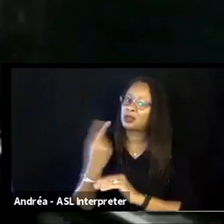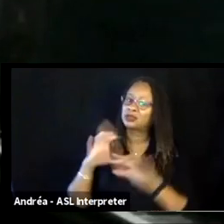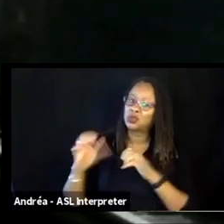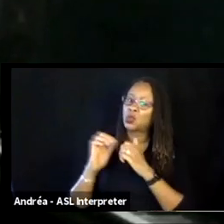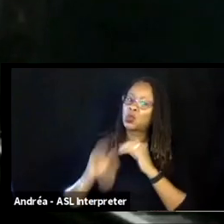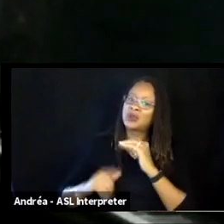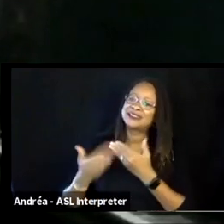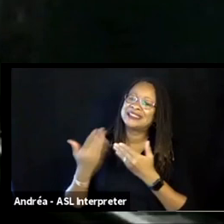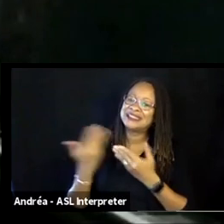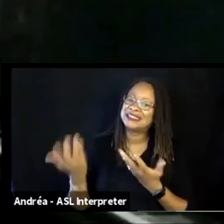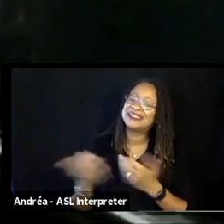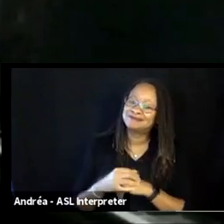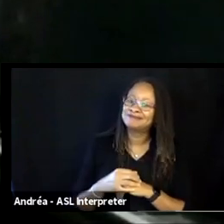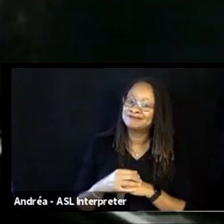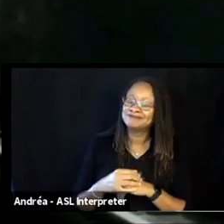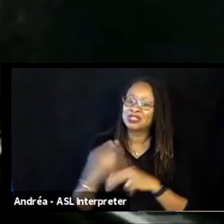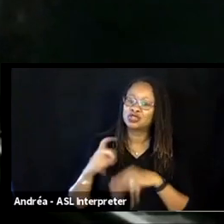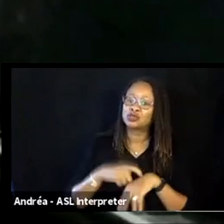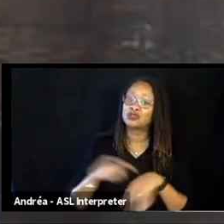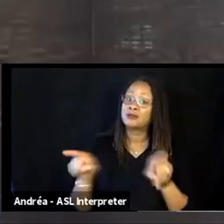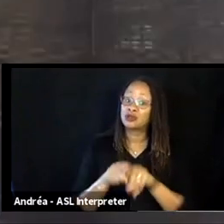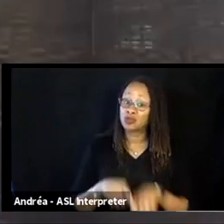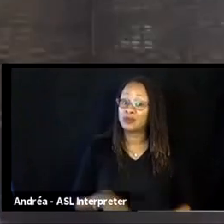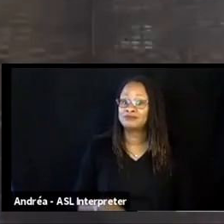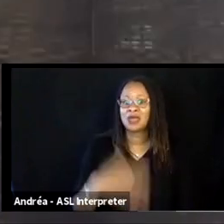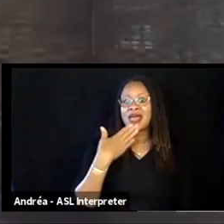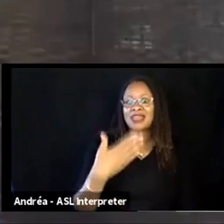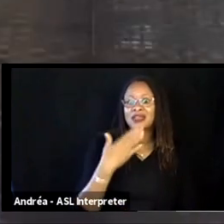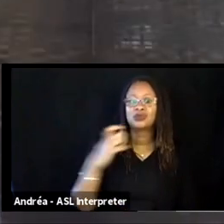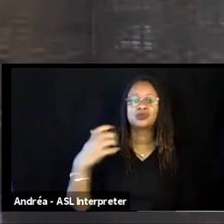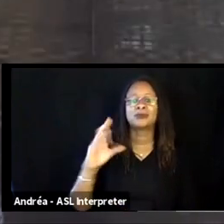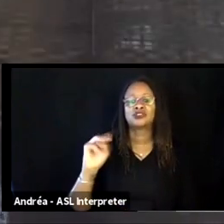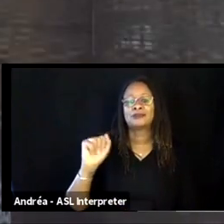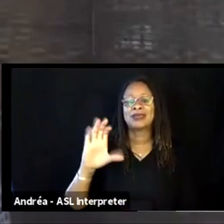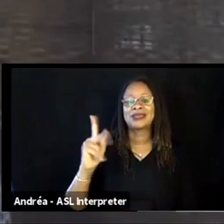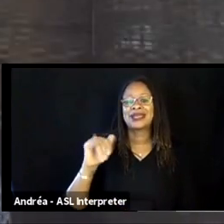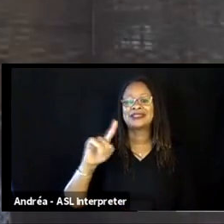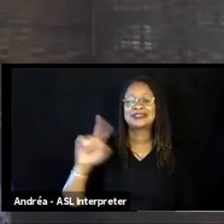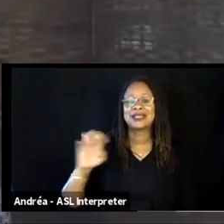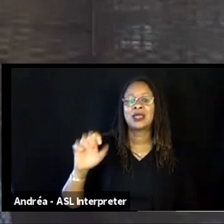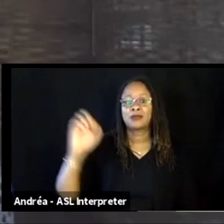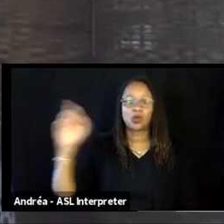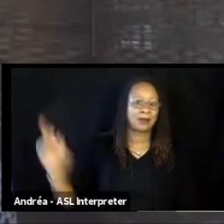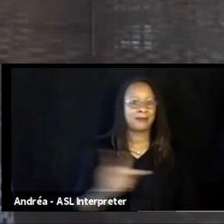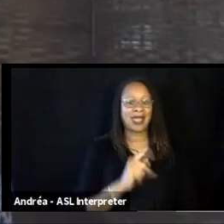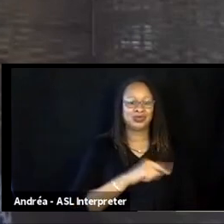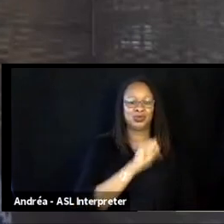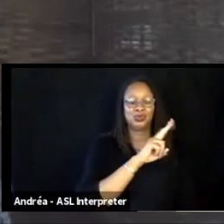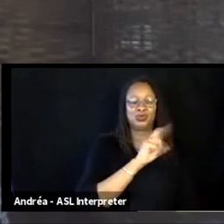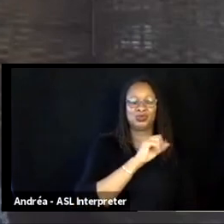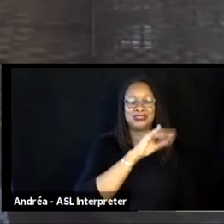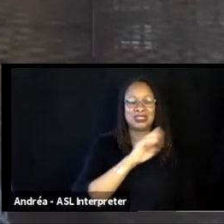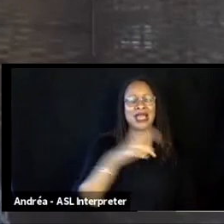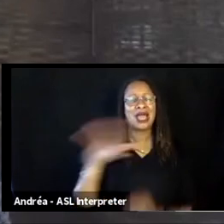easiest in the short term as well. Thank you. So I'm going to go back over to Susie. So building on what